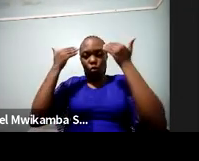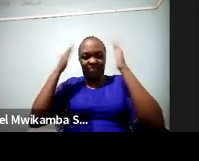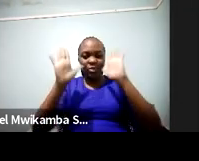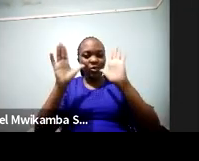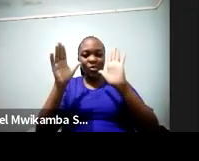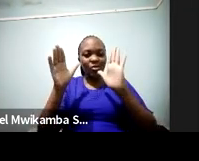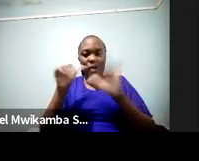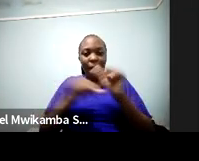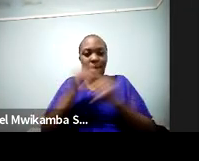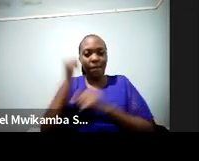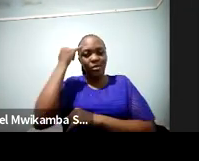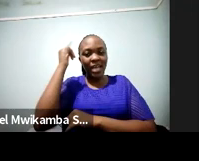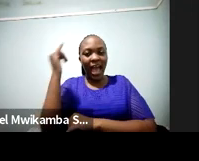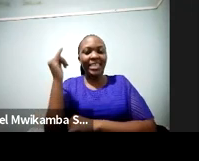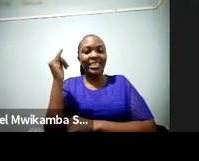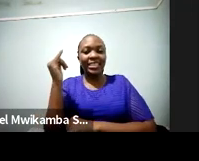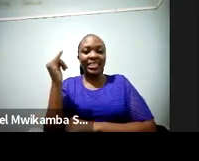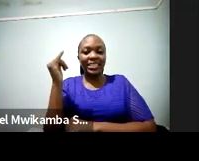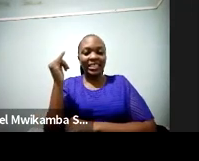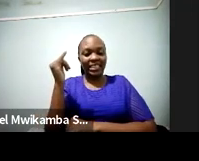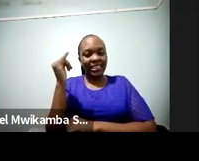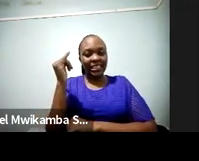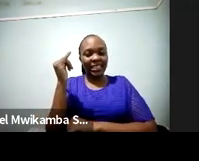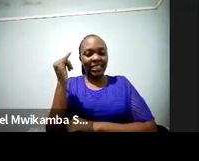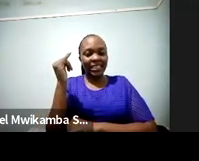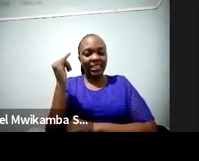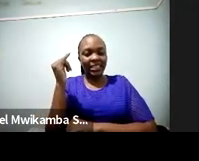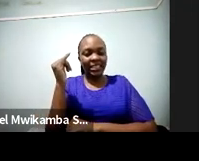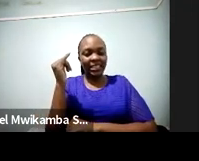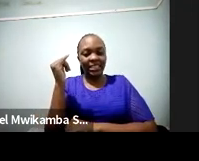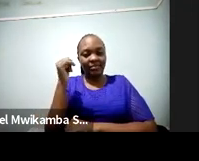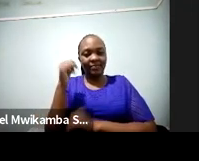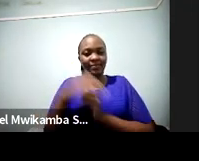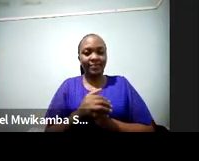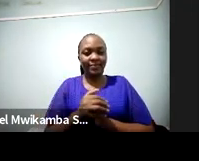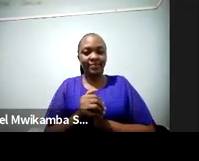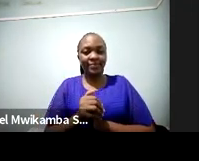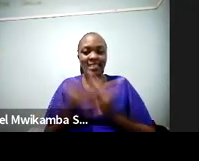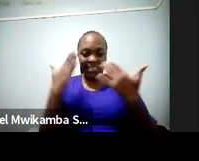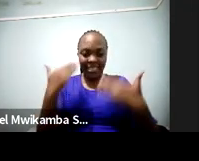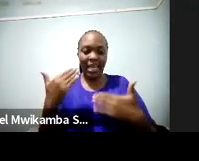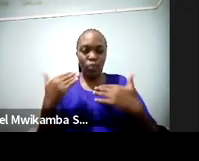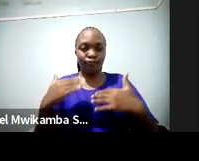can put your hands down so that you can fasten your seat belts as we start the journey.